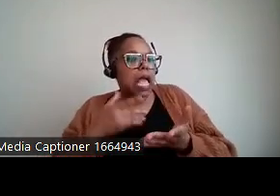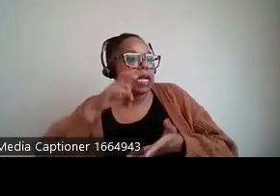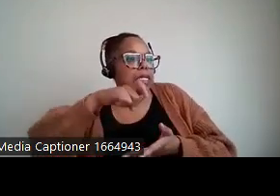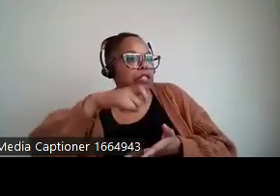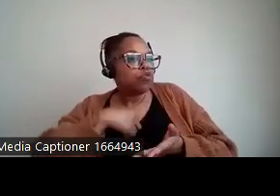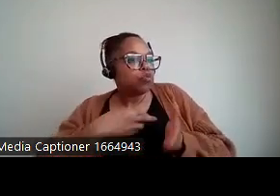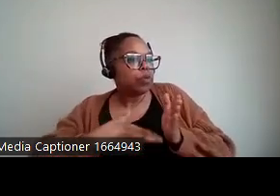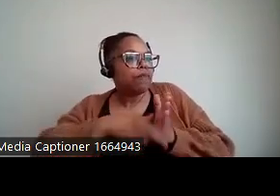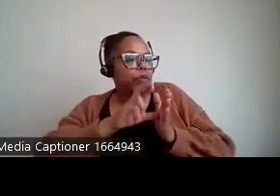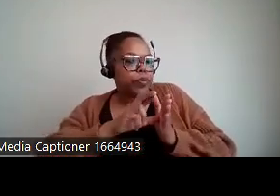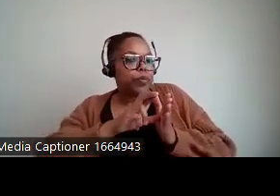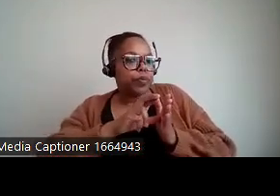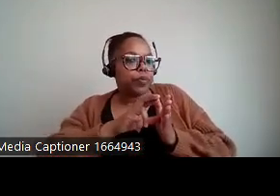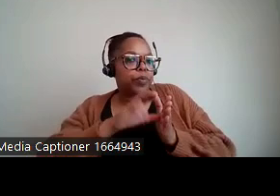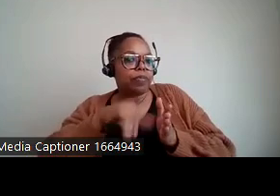access it regularly.